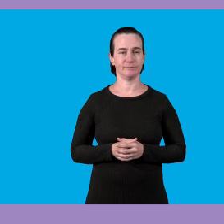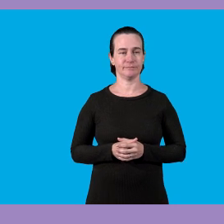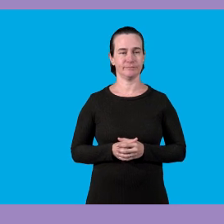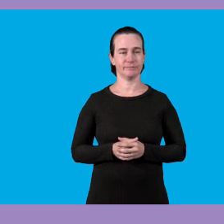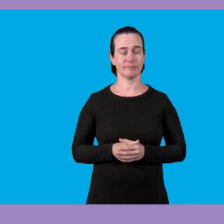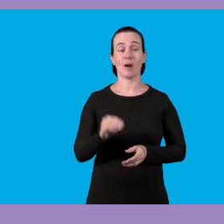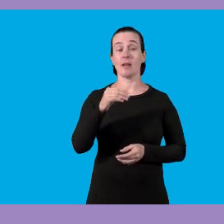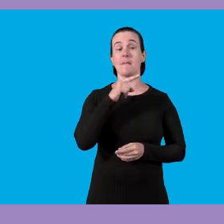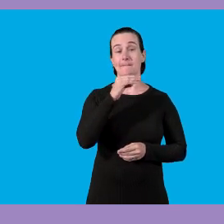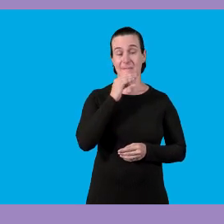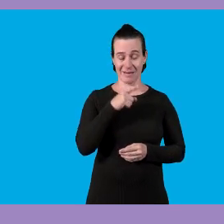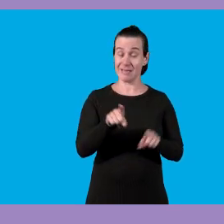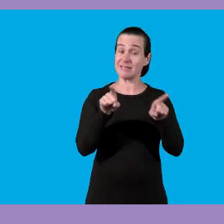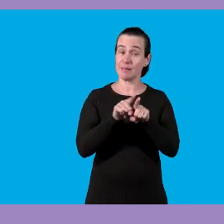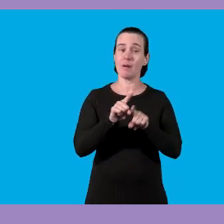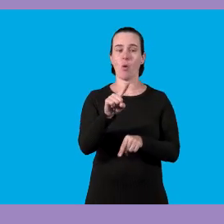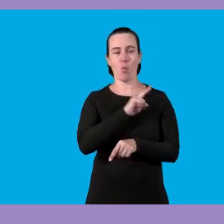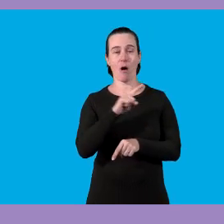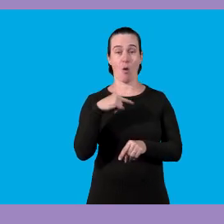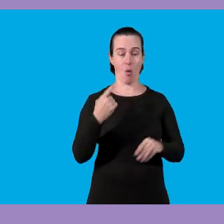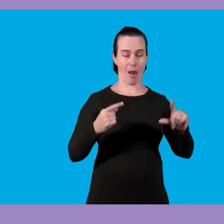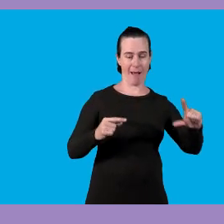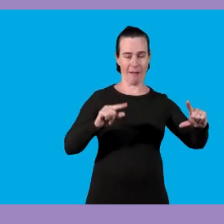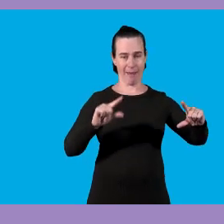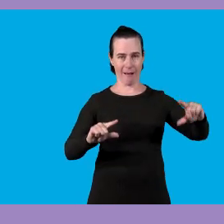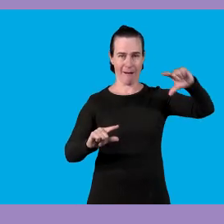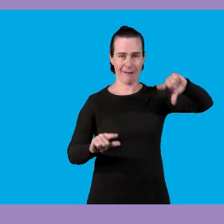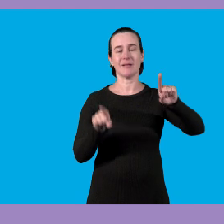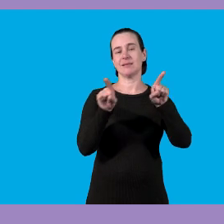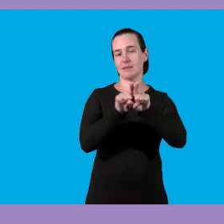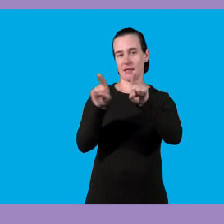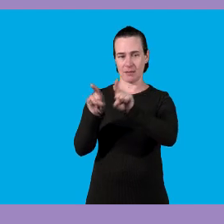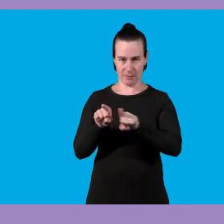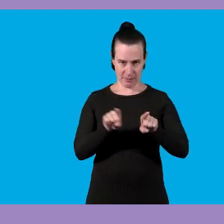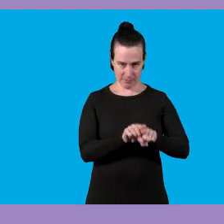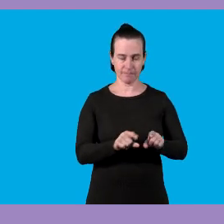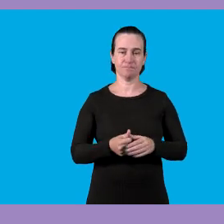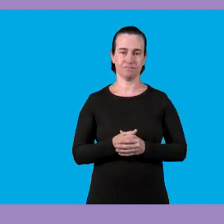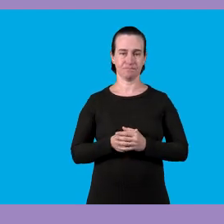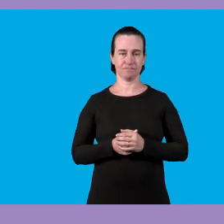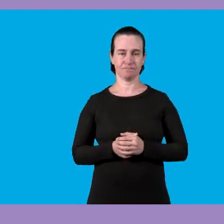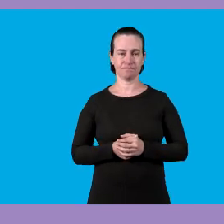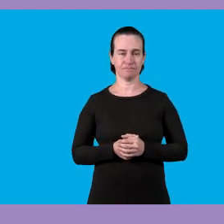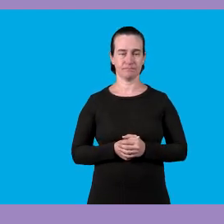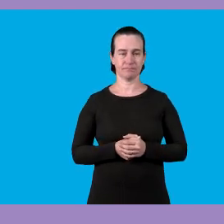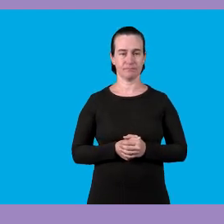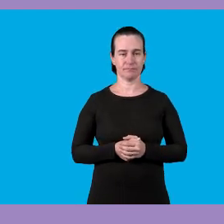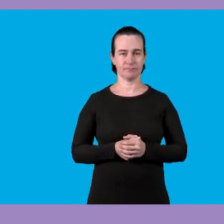JKL because all the angles are equal. All angles are